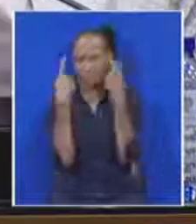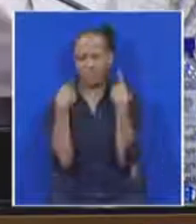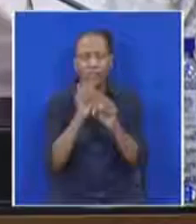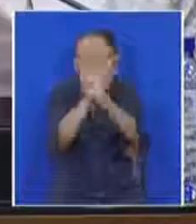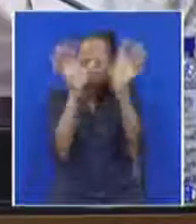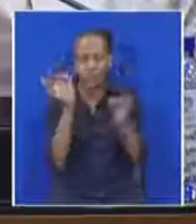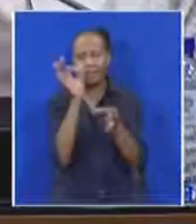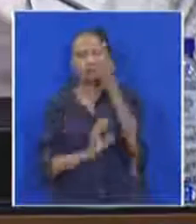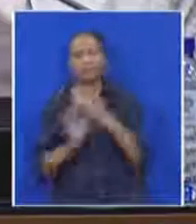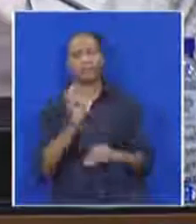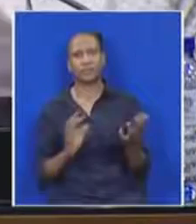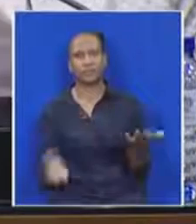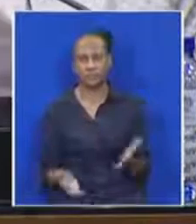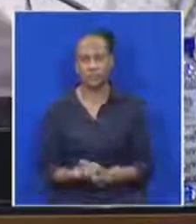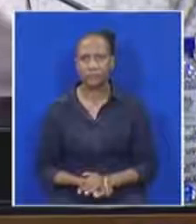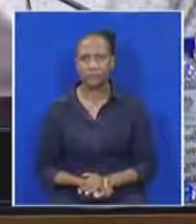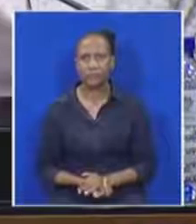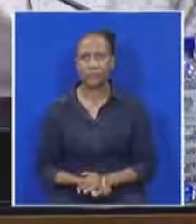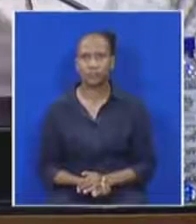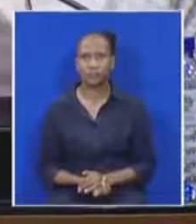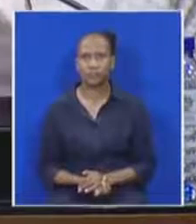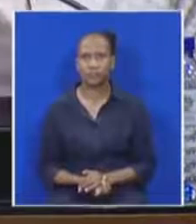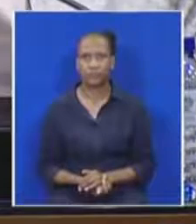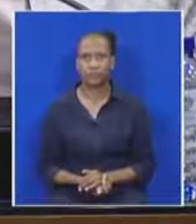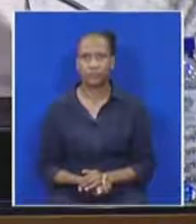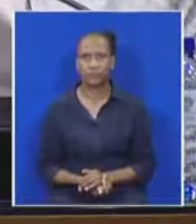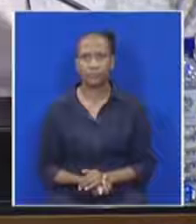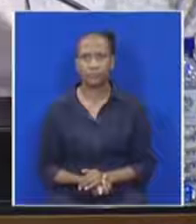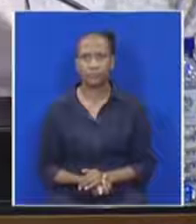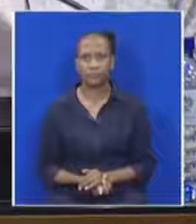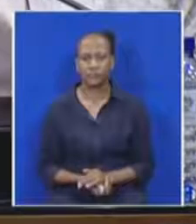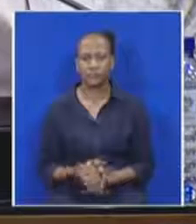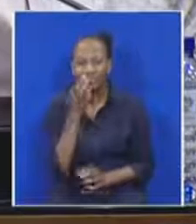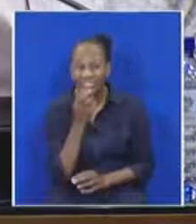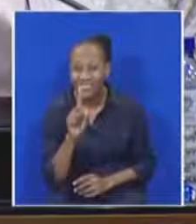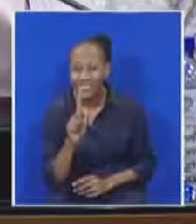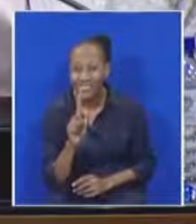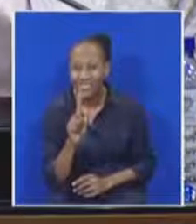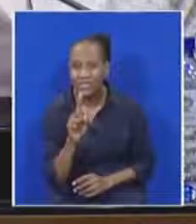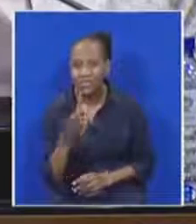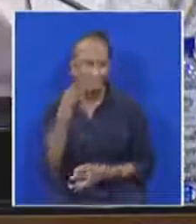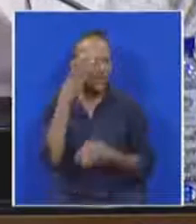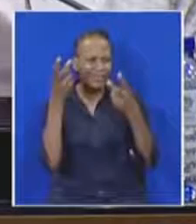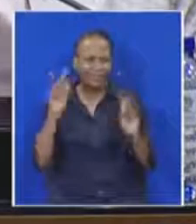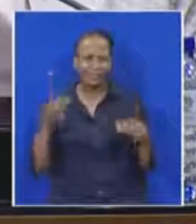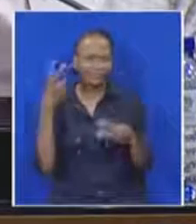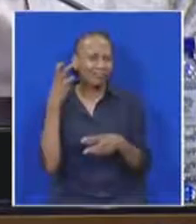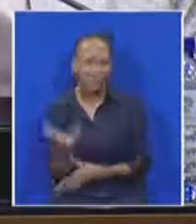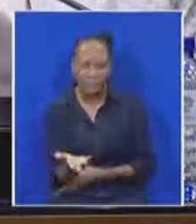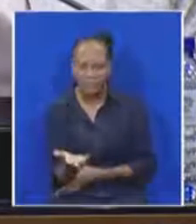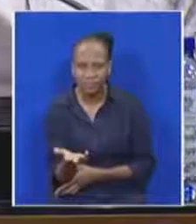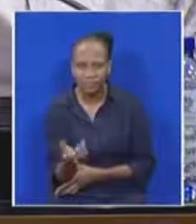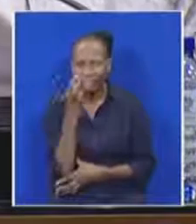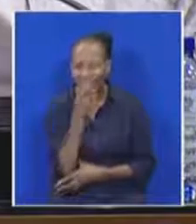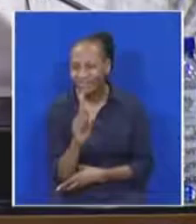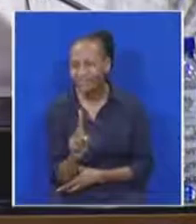Ngakutshela njalo honorable member, please take your seat. Uthini? Please take your seat. Angikuzwa. Please take your